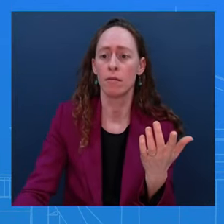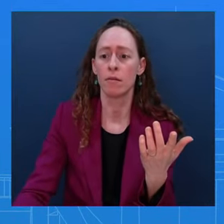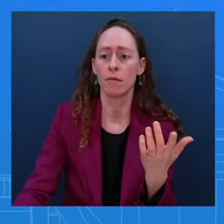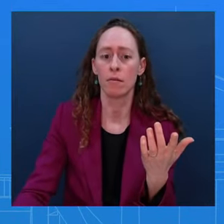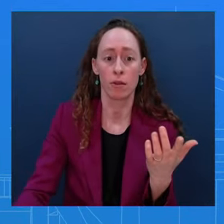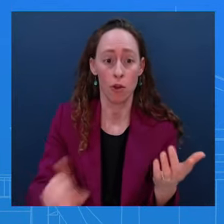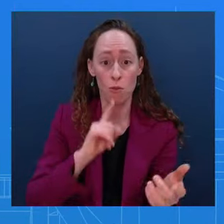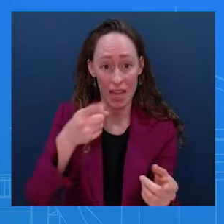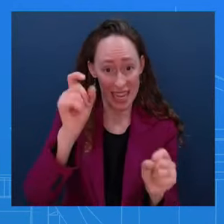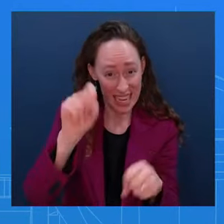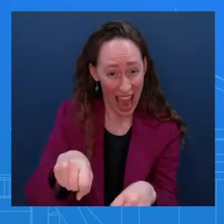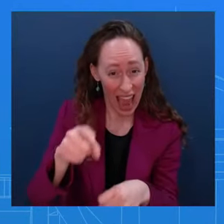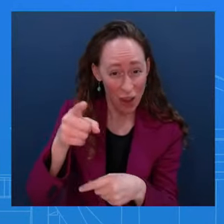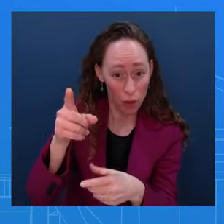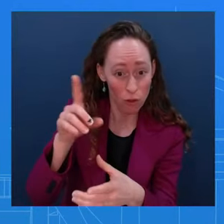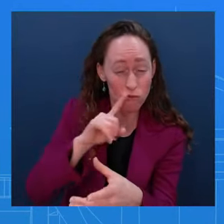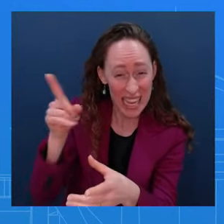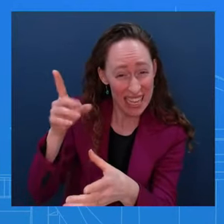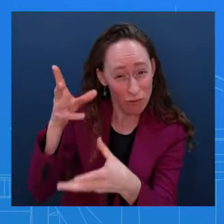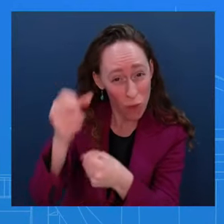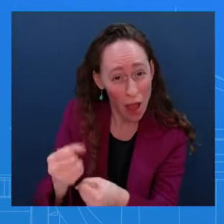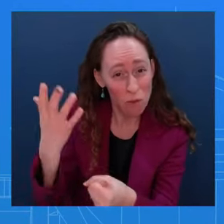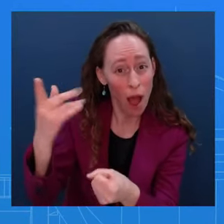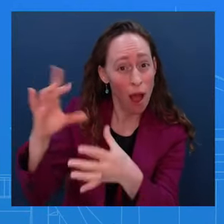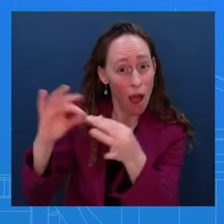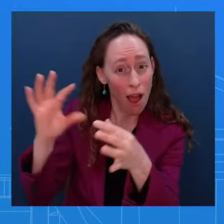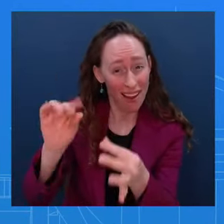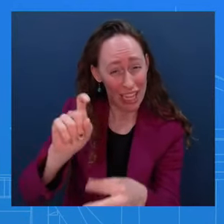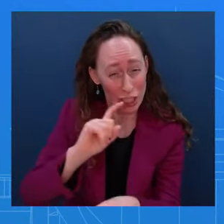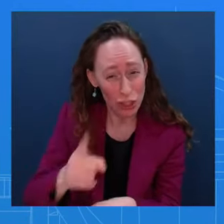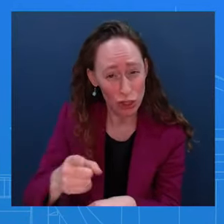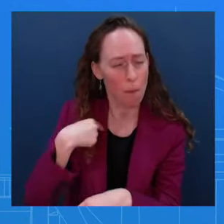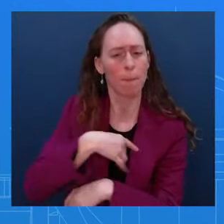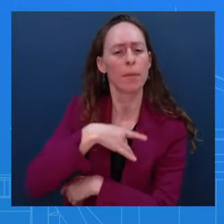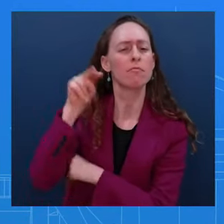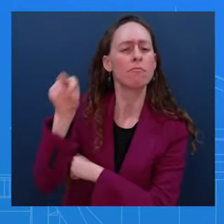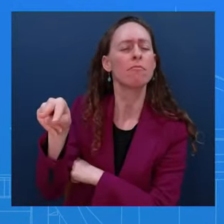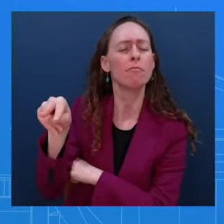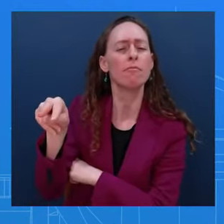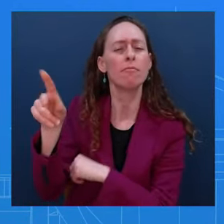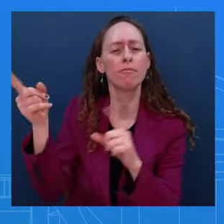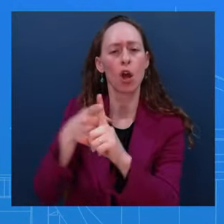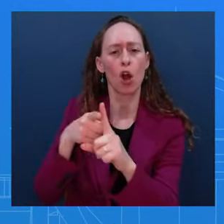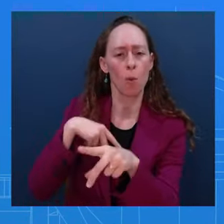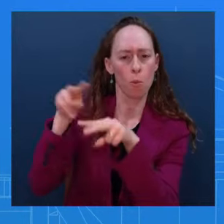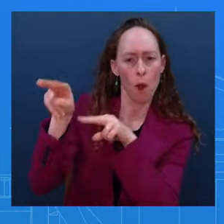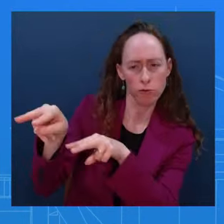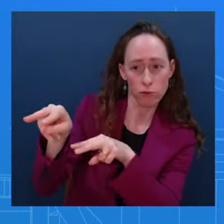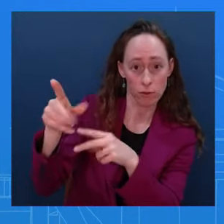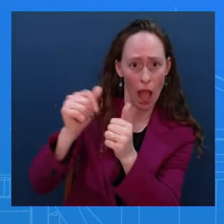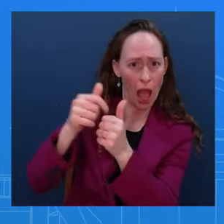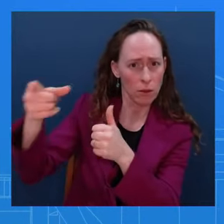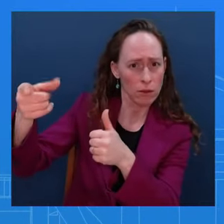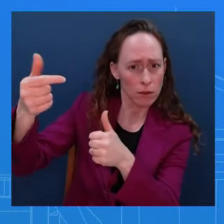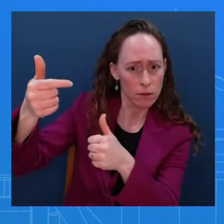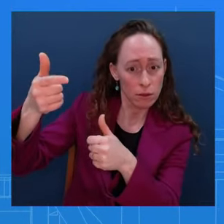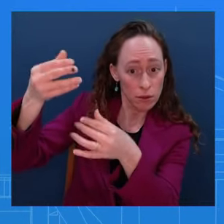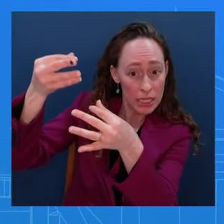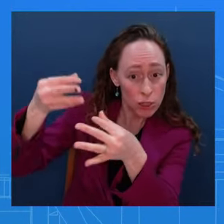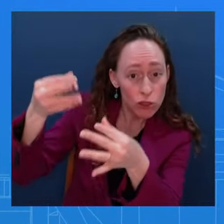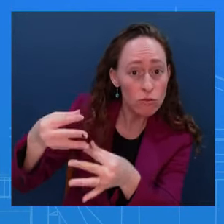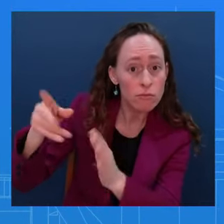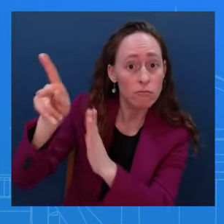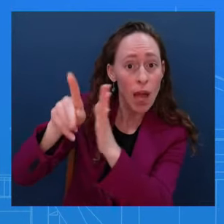we watch what they do. And we analyze what they do, and then we make our own decisions, our own policy decisions about what we're going to do